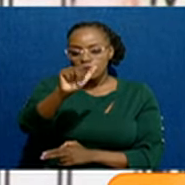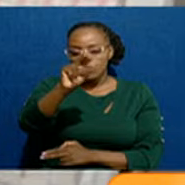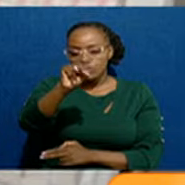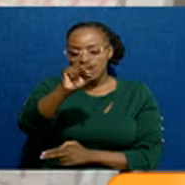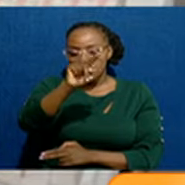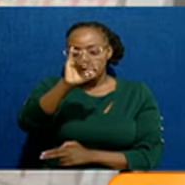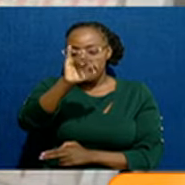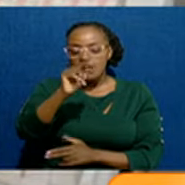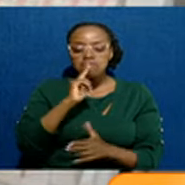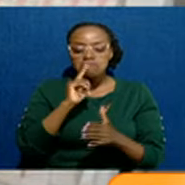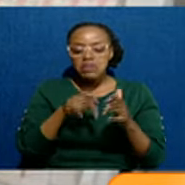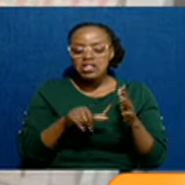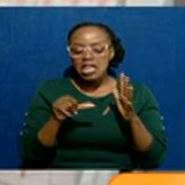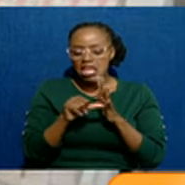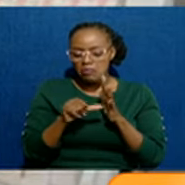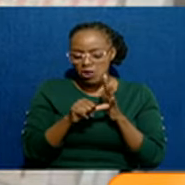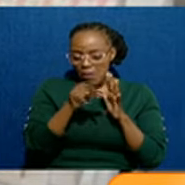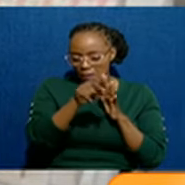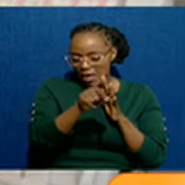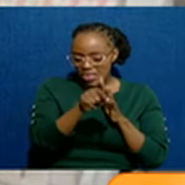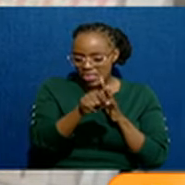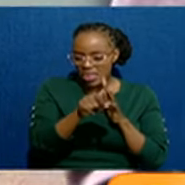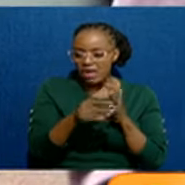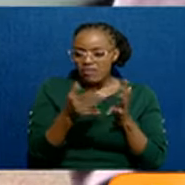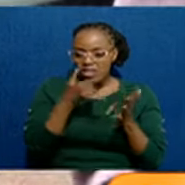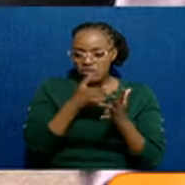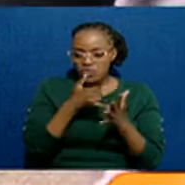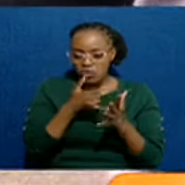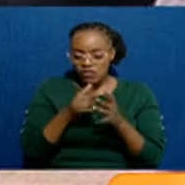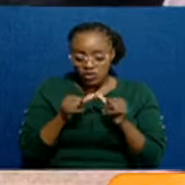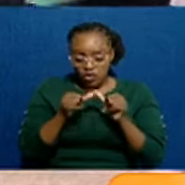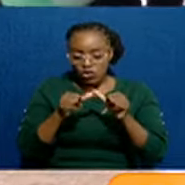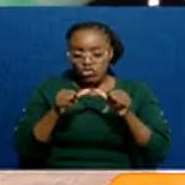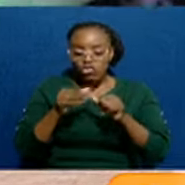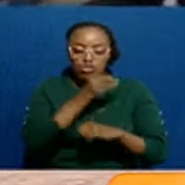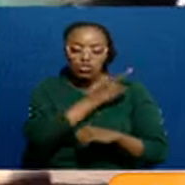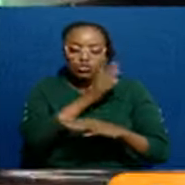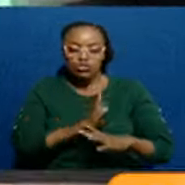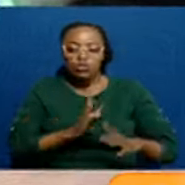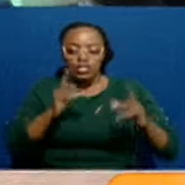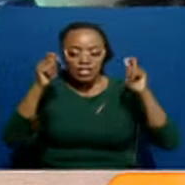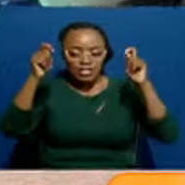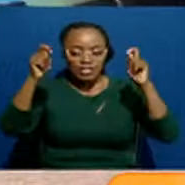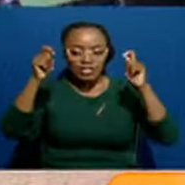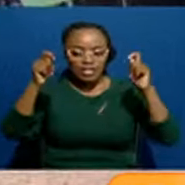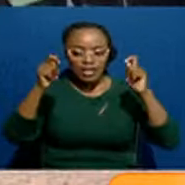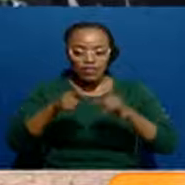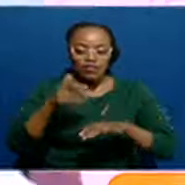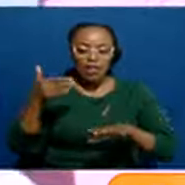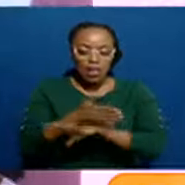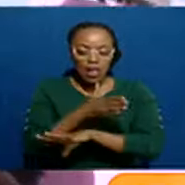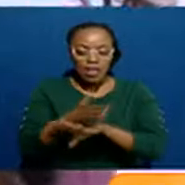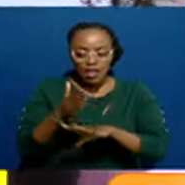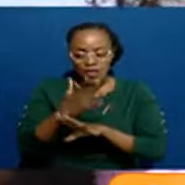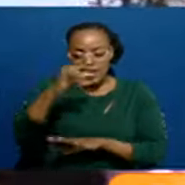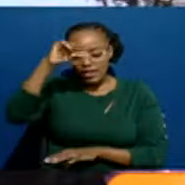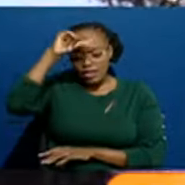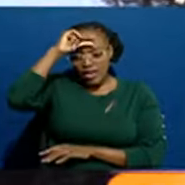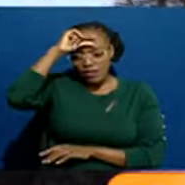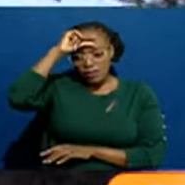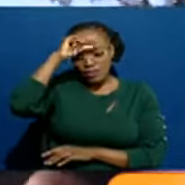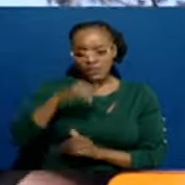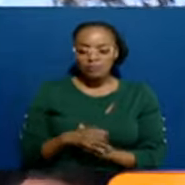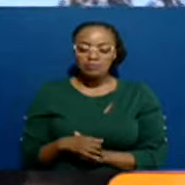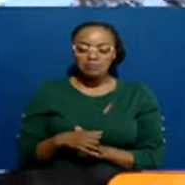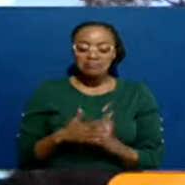the woes surrounding the health sector, including the ongoing doctor strike, on cartels in government.